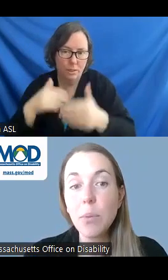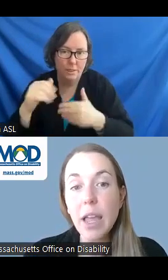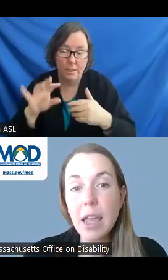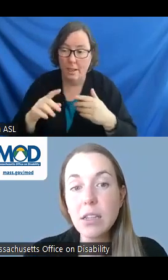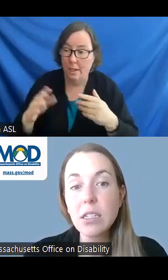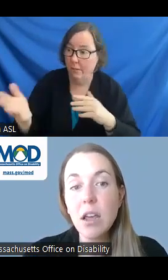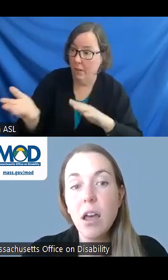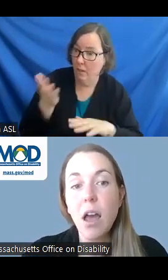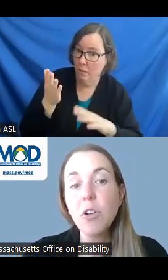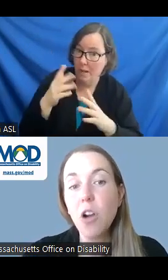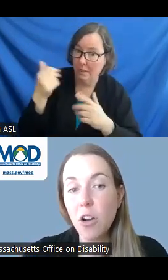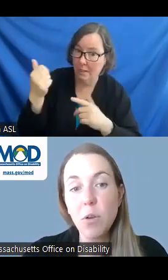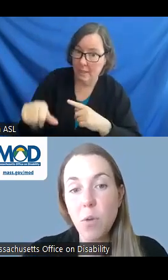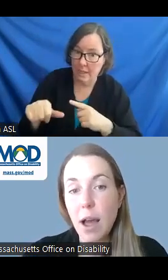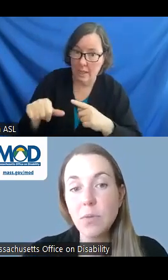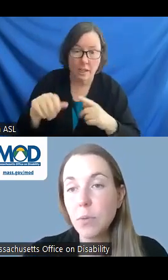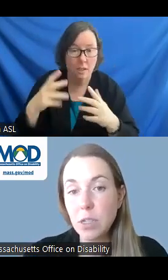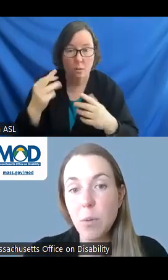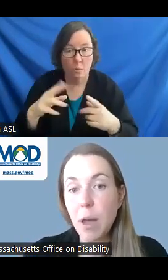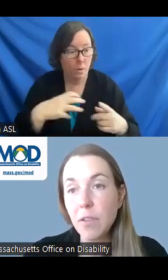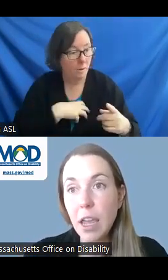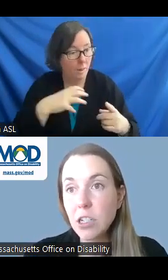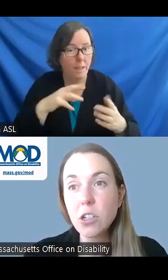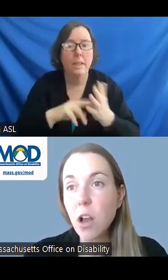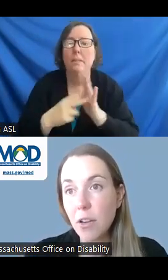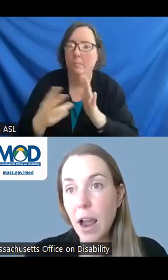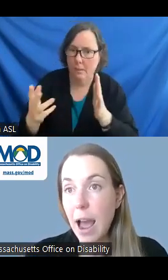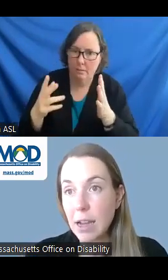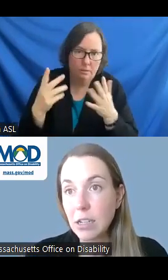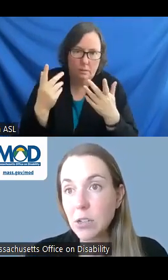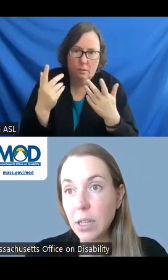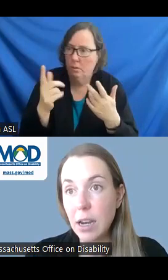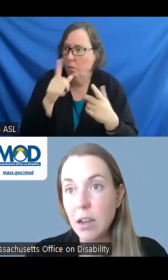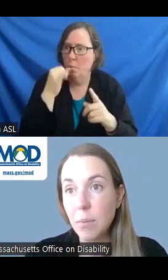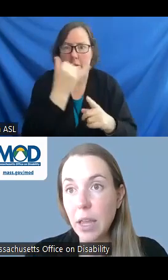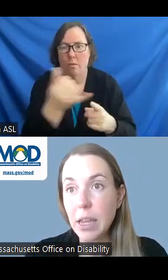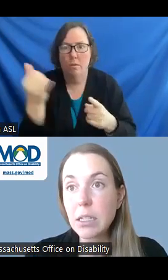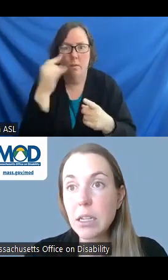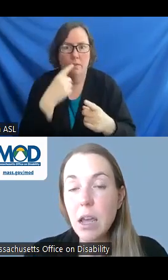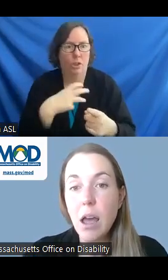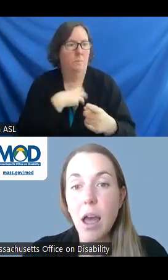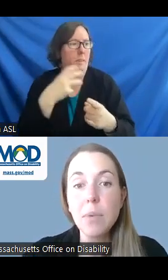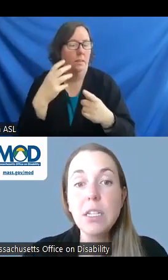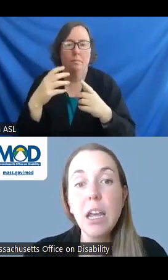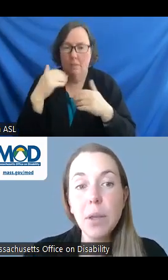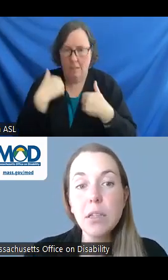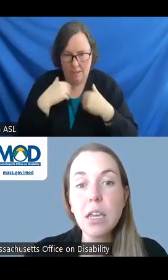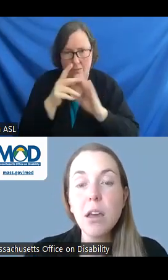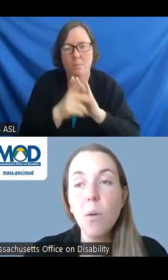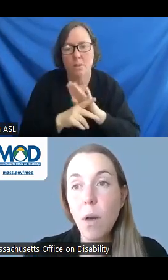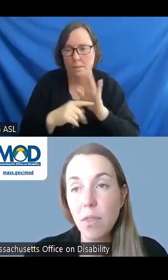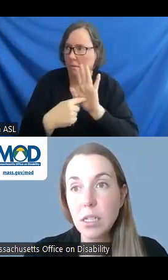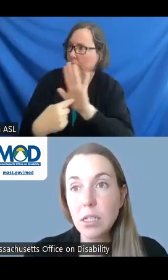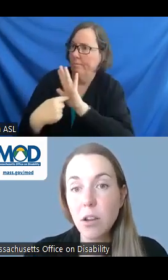to complaints regarding requests for reasonable modifications or other access-related complaints.